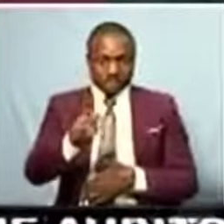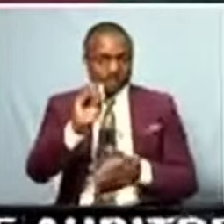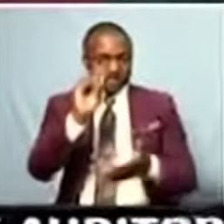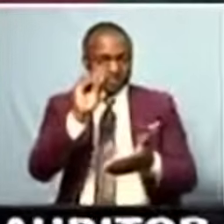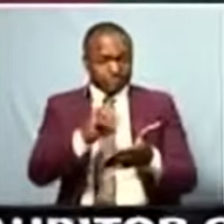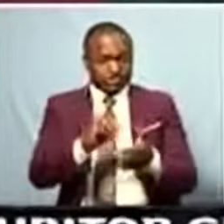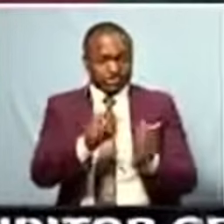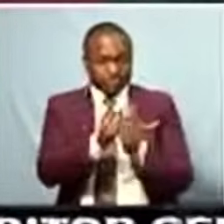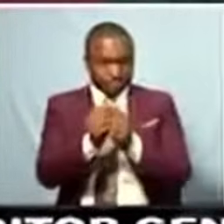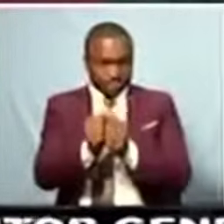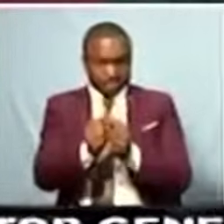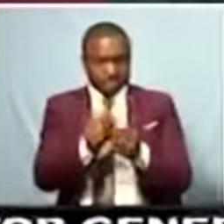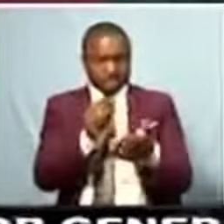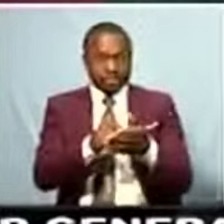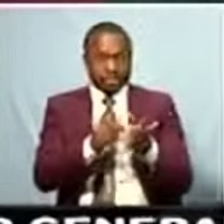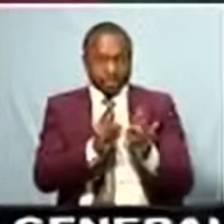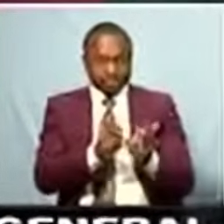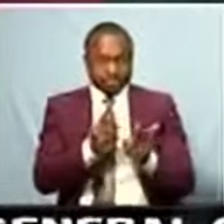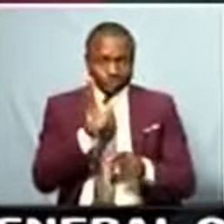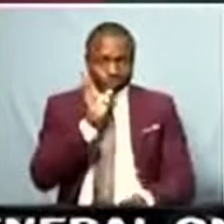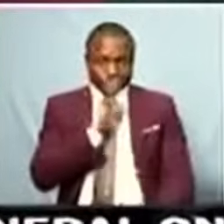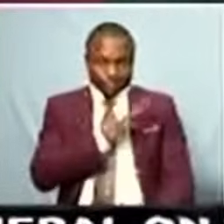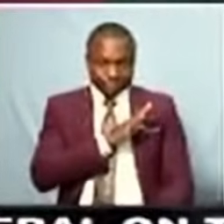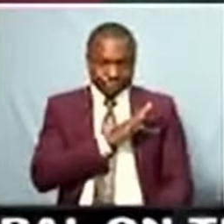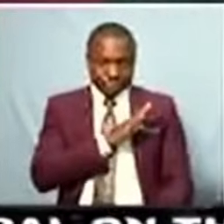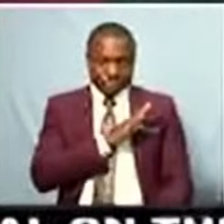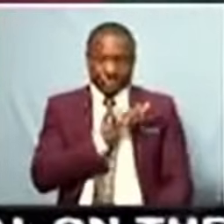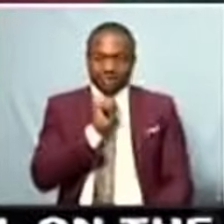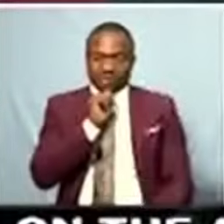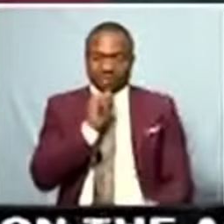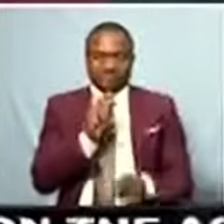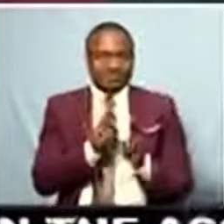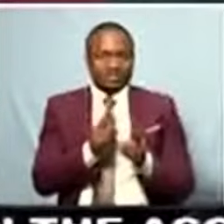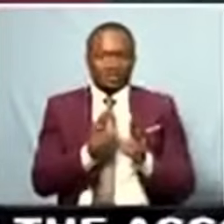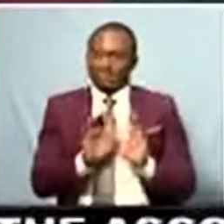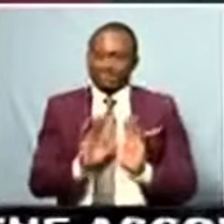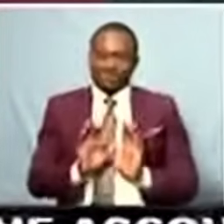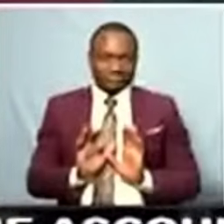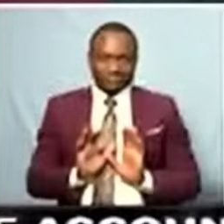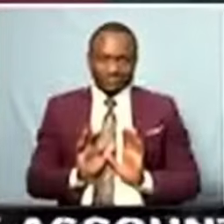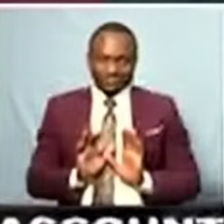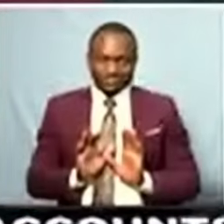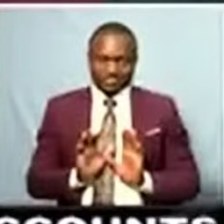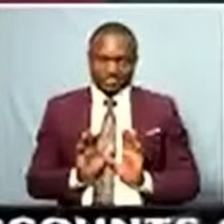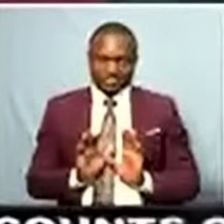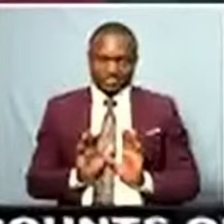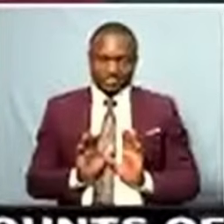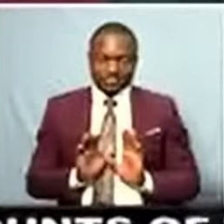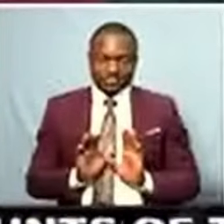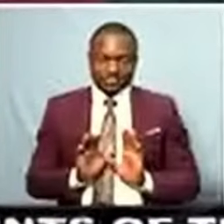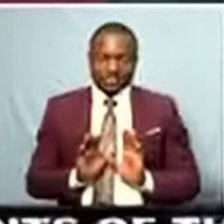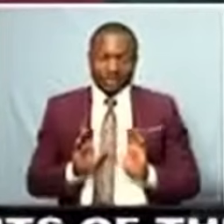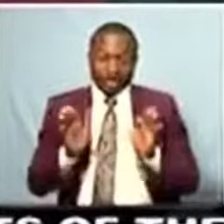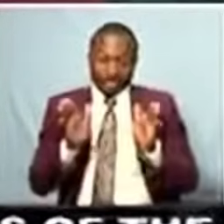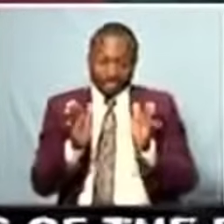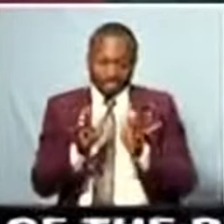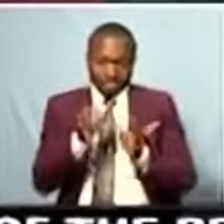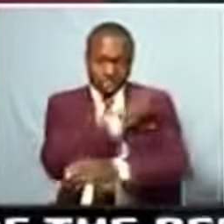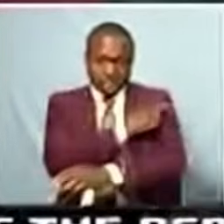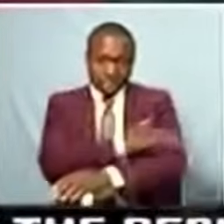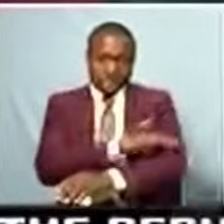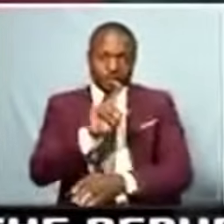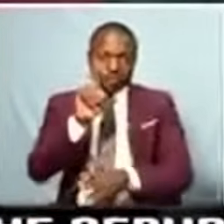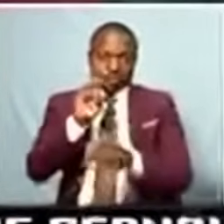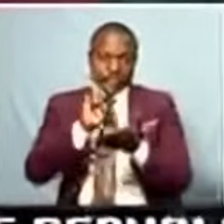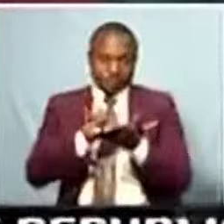So I think that one answers that one. And so you have not answered, Mr. Myamba. The mean hospital was 1